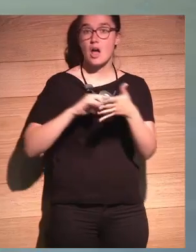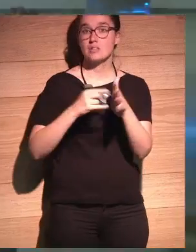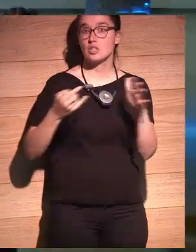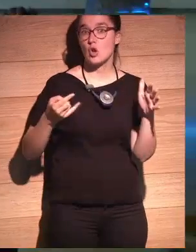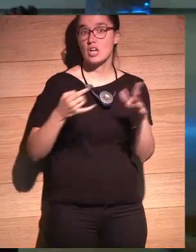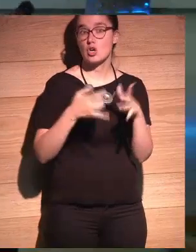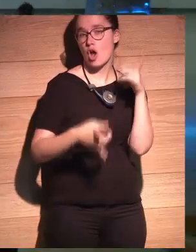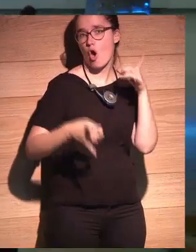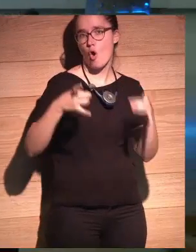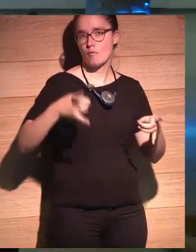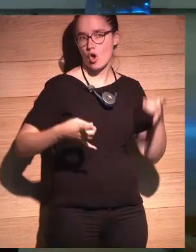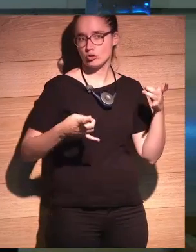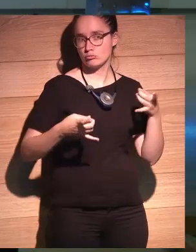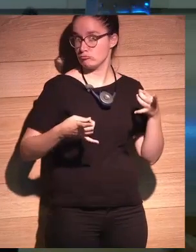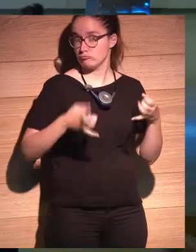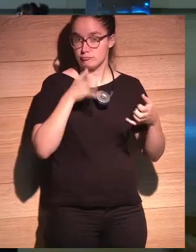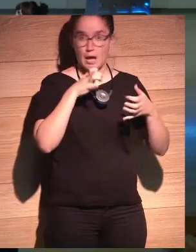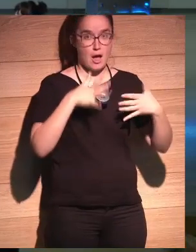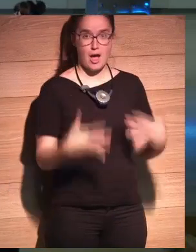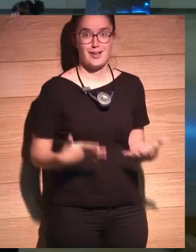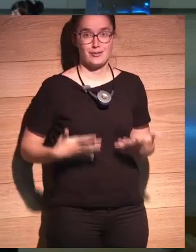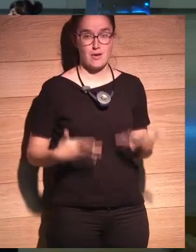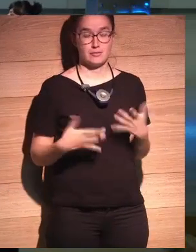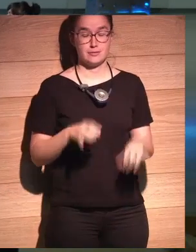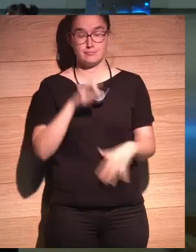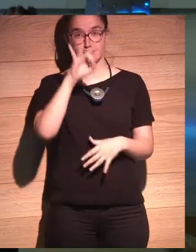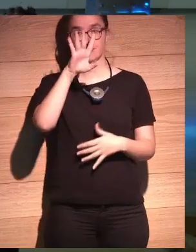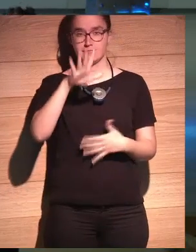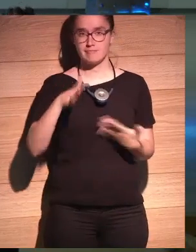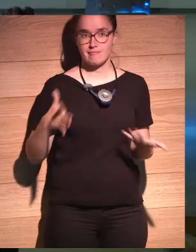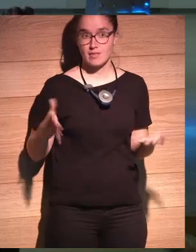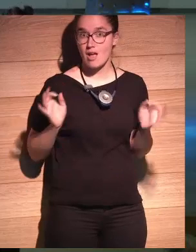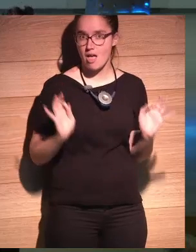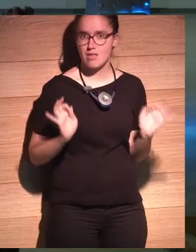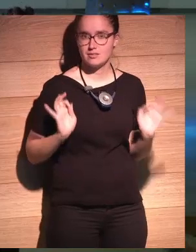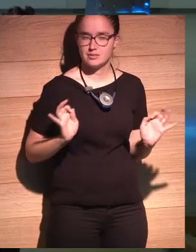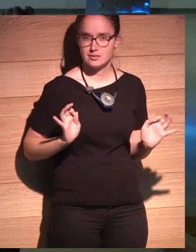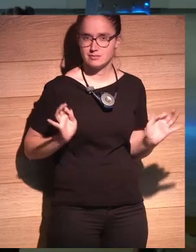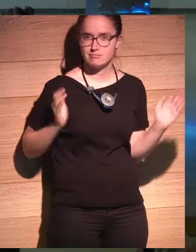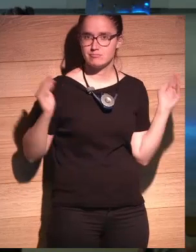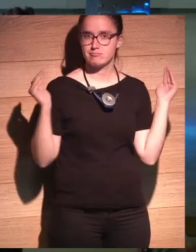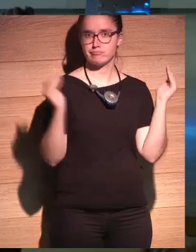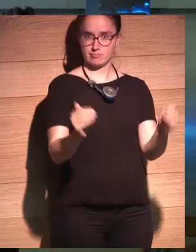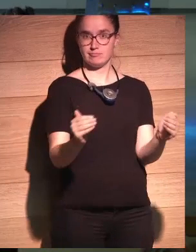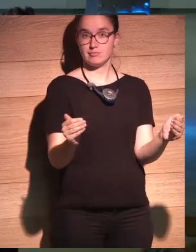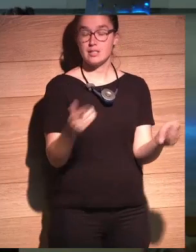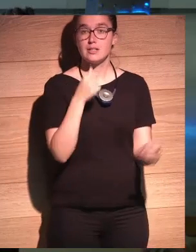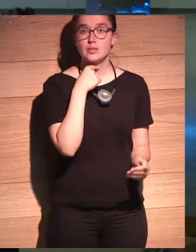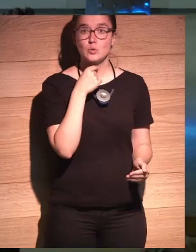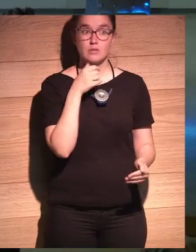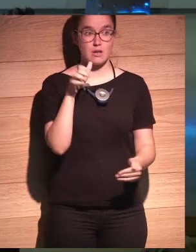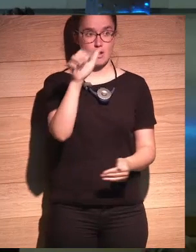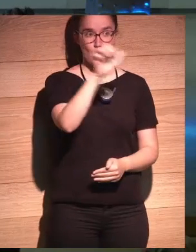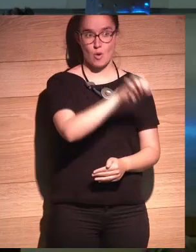Asia, technology and robots are really something that are doing now. I mean,